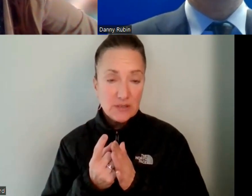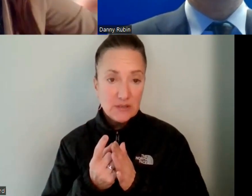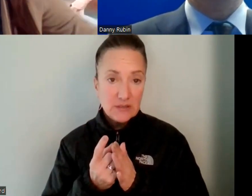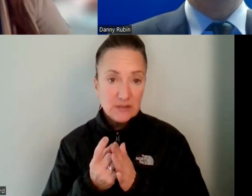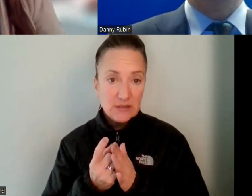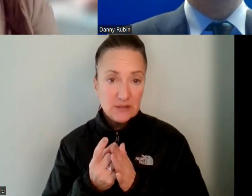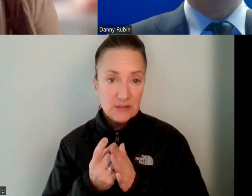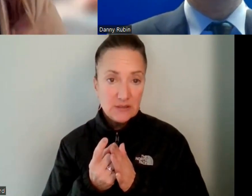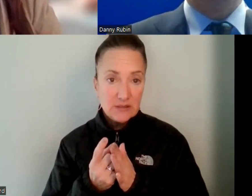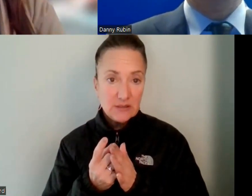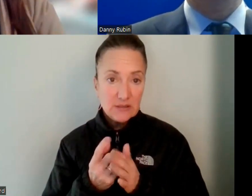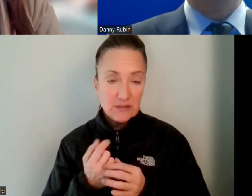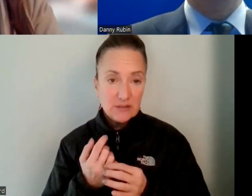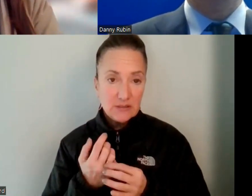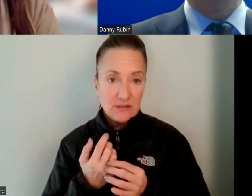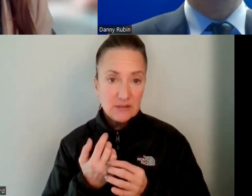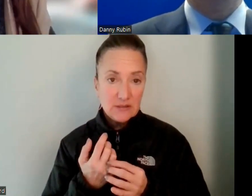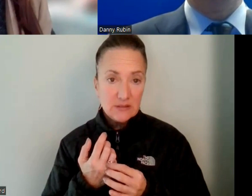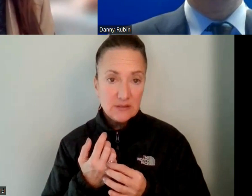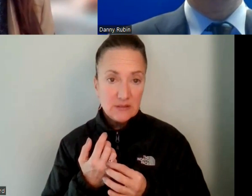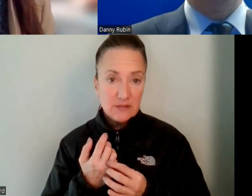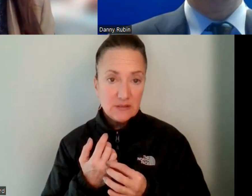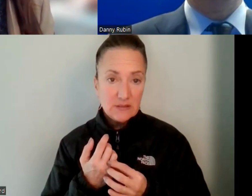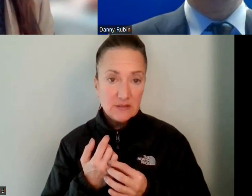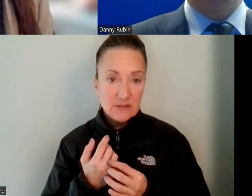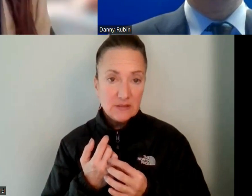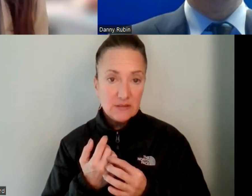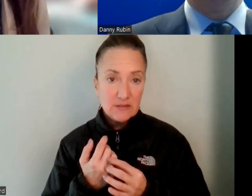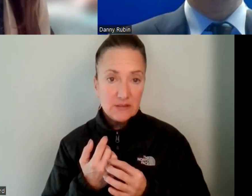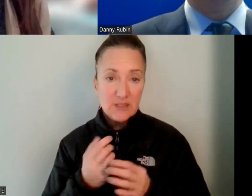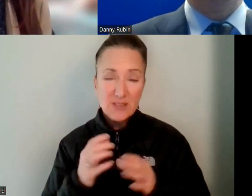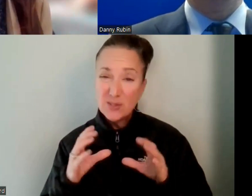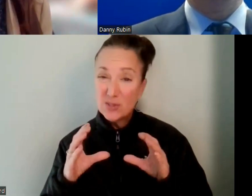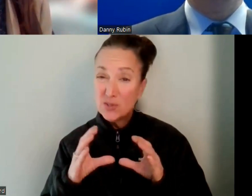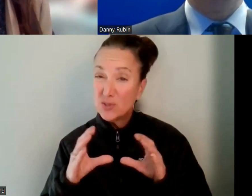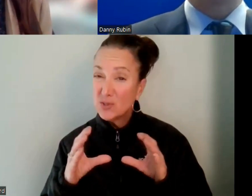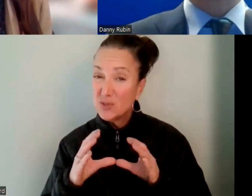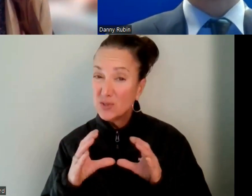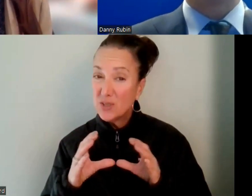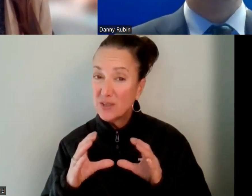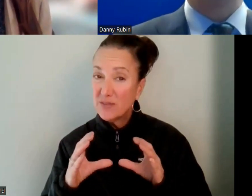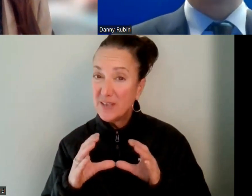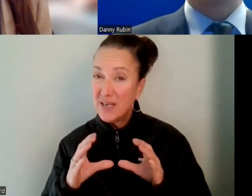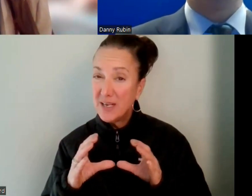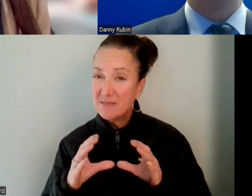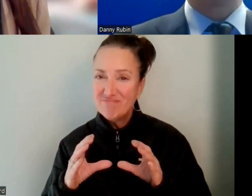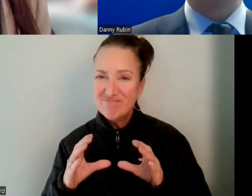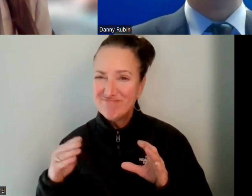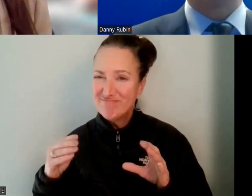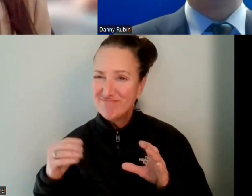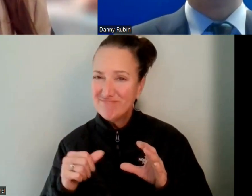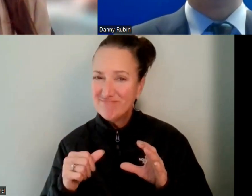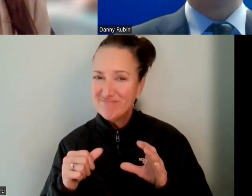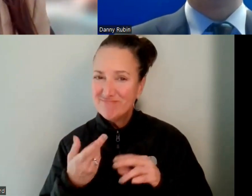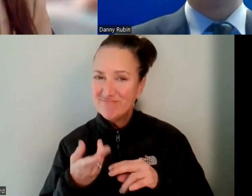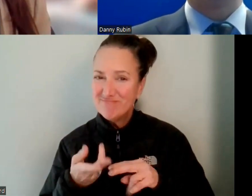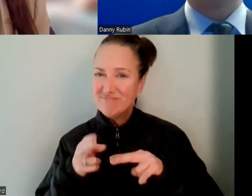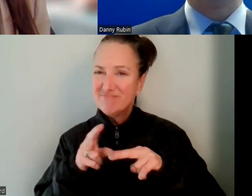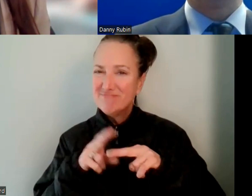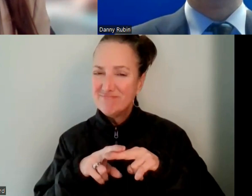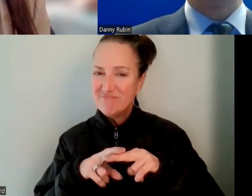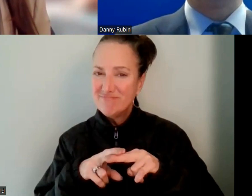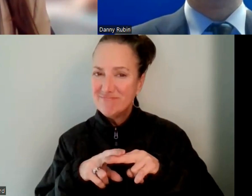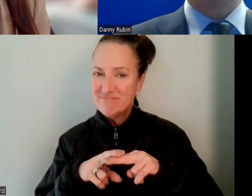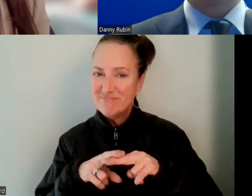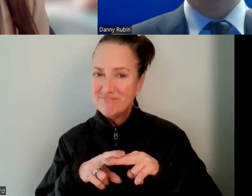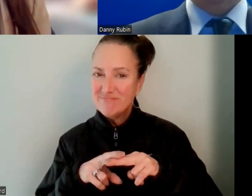that even when I was certified, I wasn't given a raise, and I did talk to my manager again. Hey, am I gonna get a